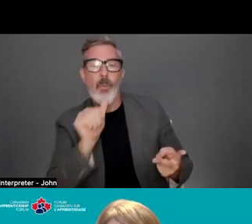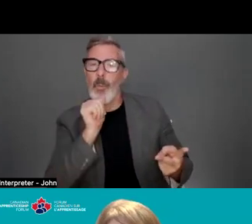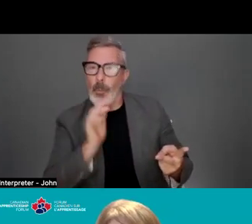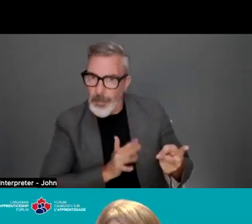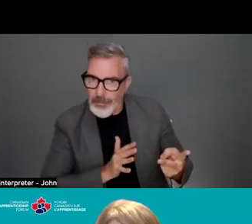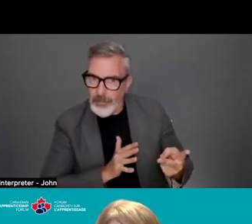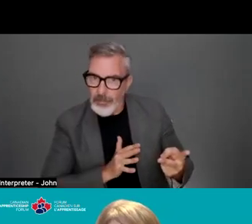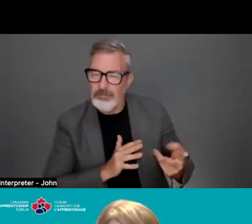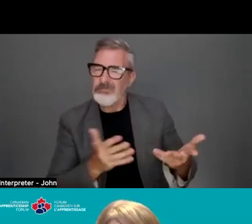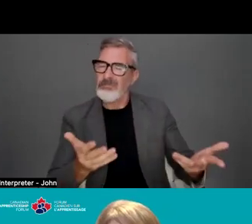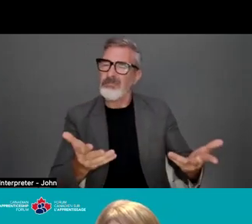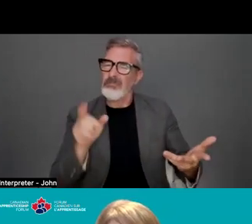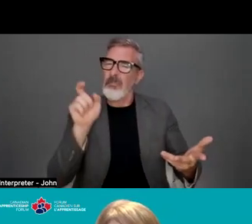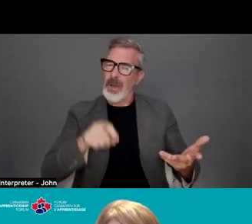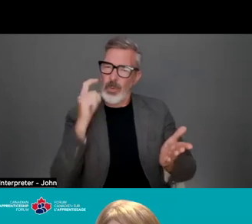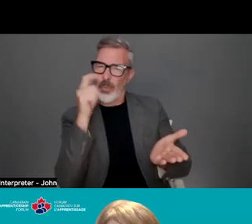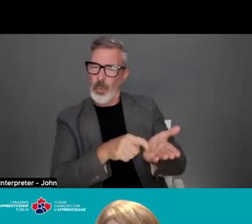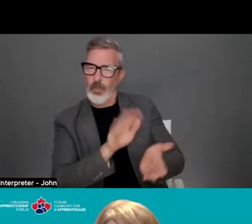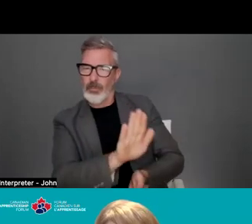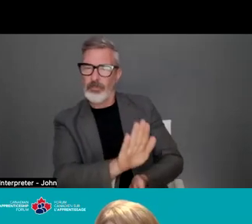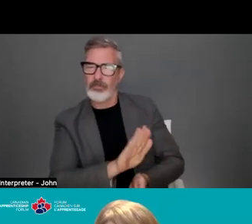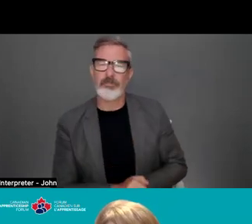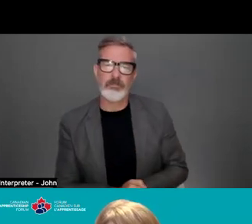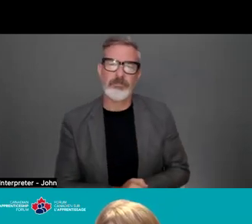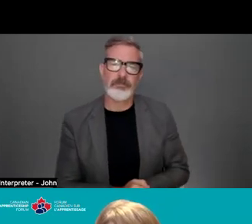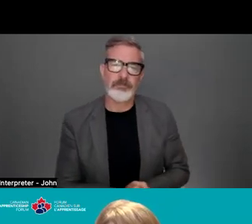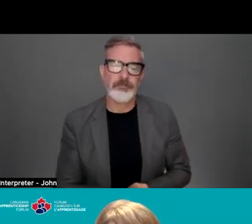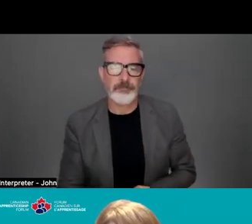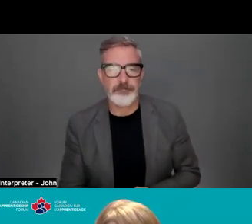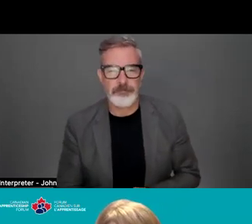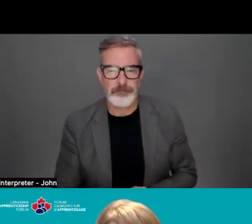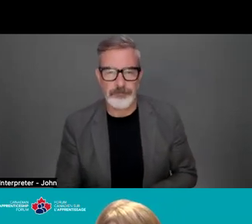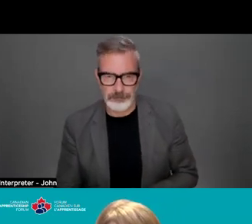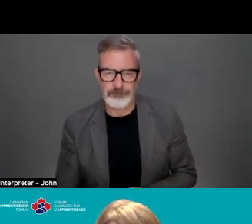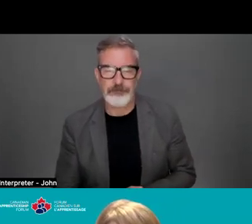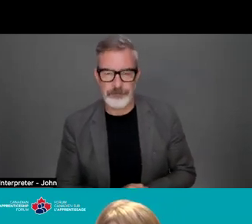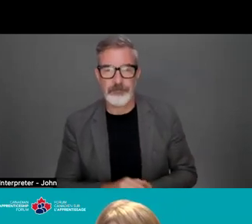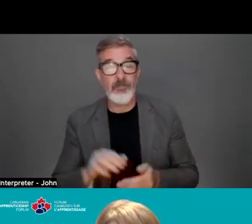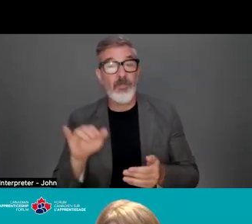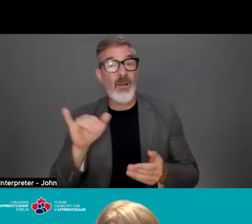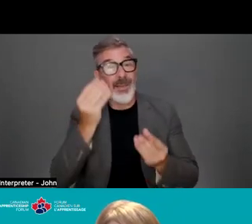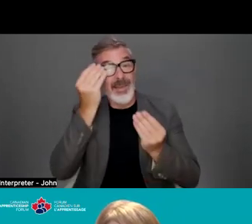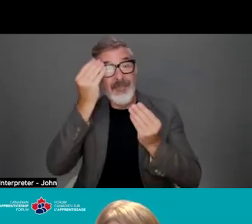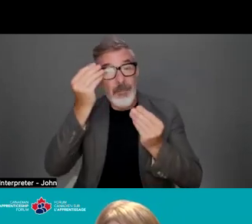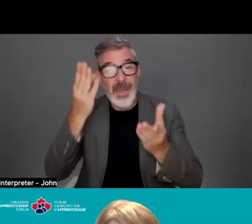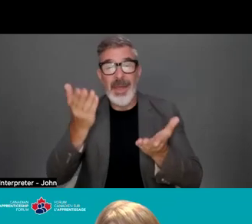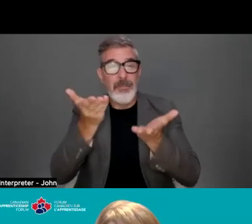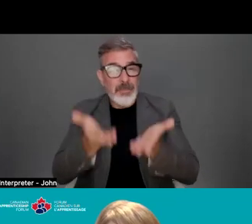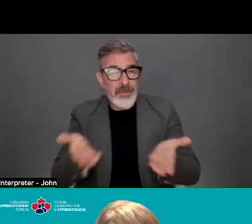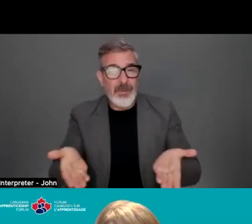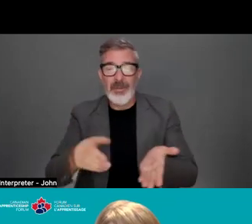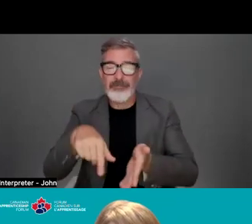We were told we need to create more inclusive materials and try and have more inclusive events.